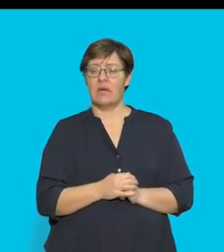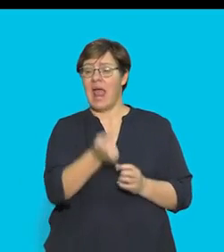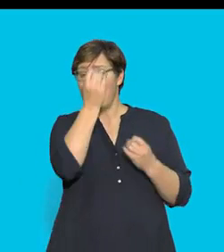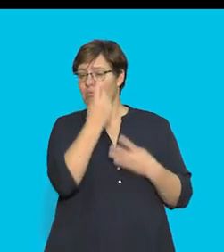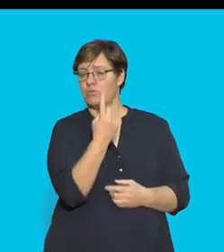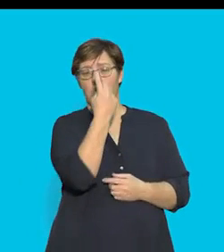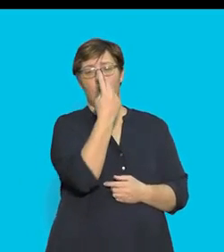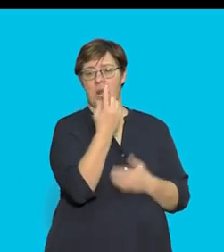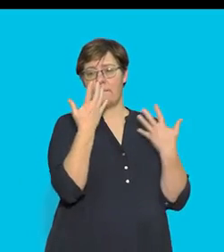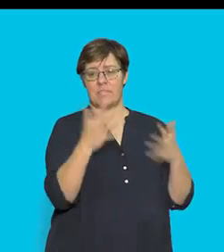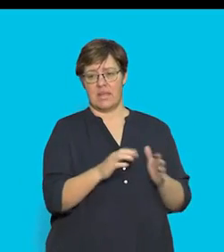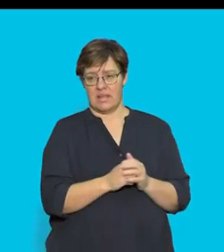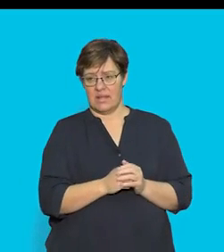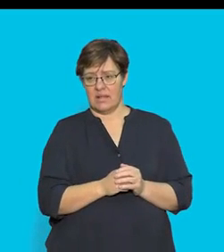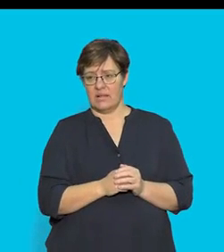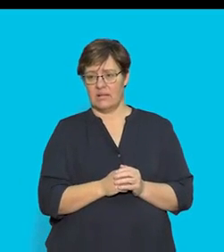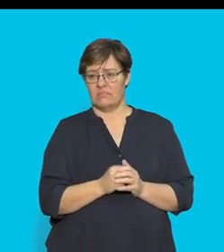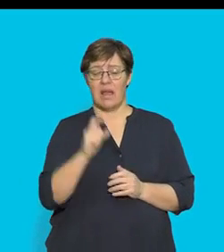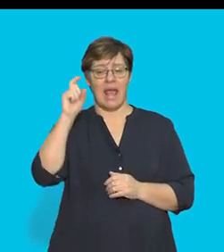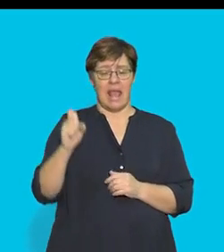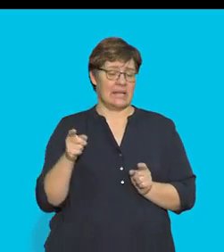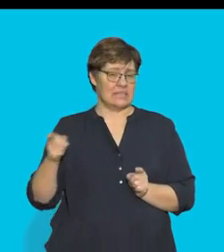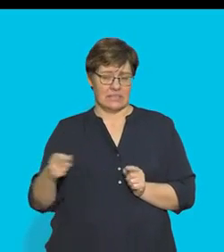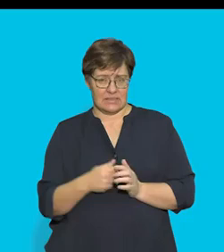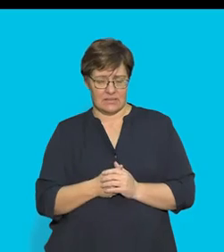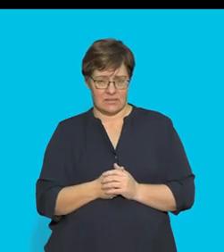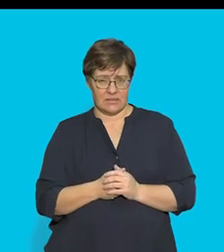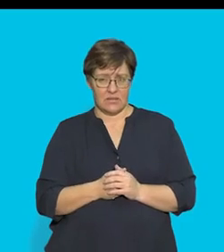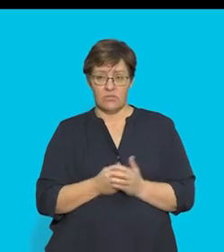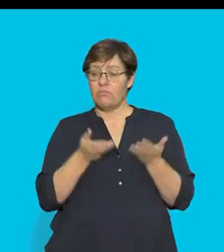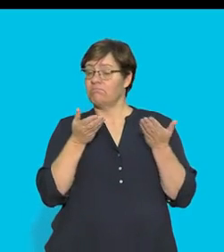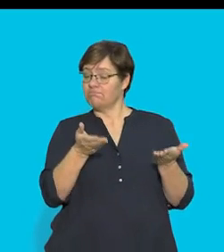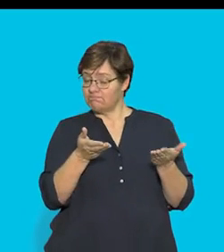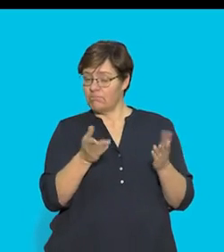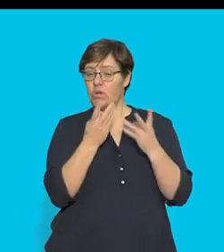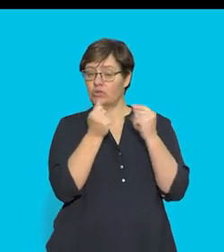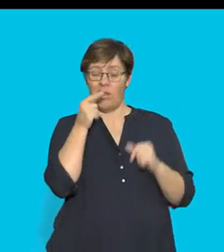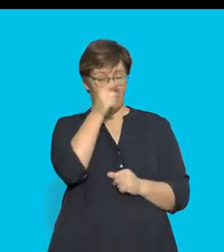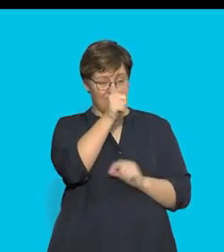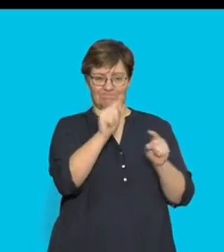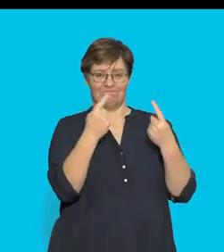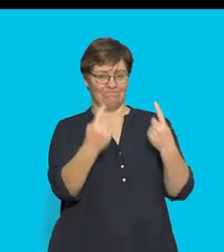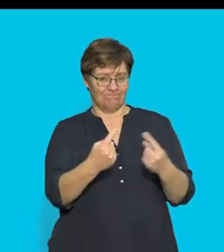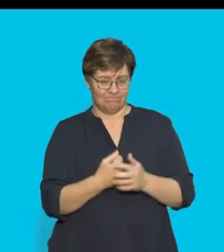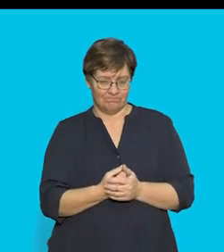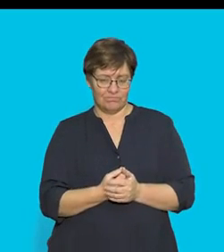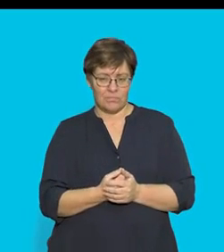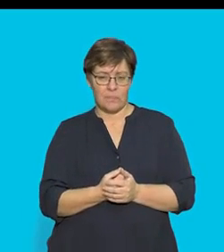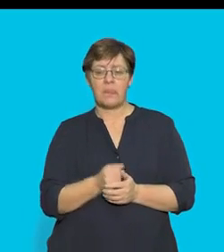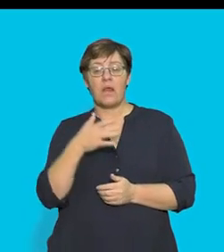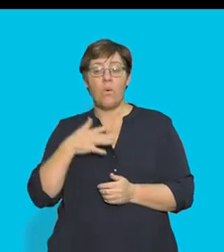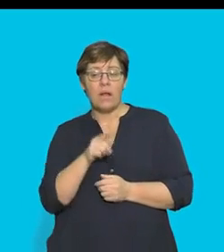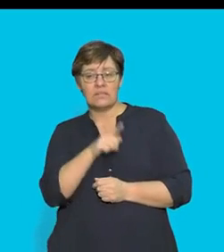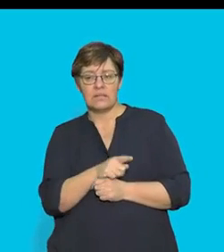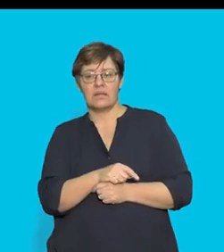this angle X. That's all we have, which means as it stands, we cannot solve that triangle. So they're looking for AB,